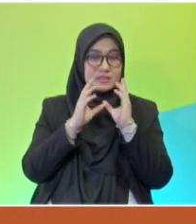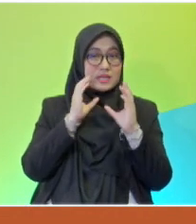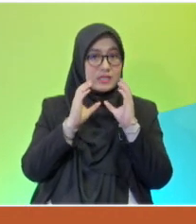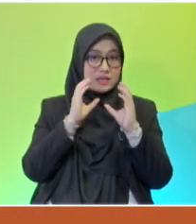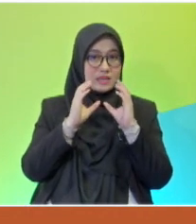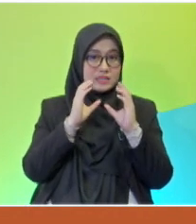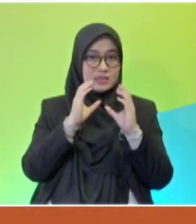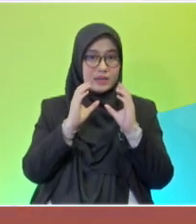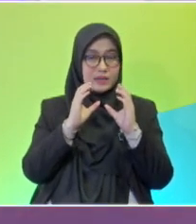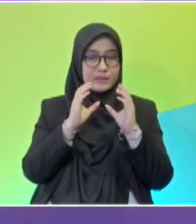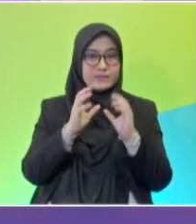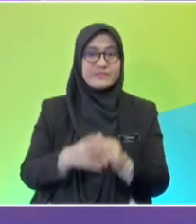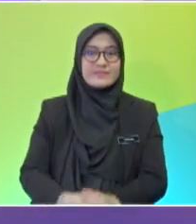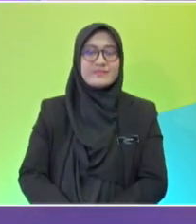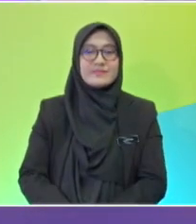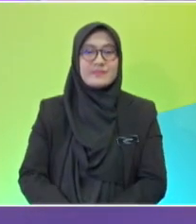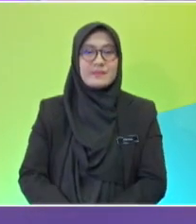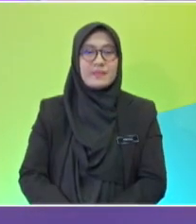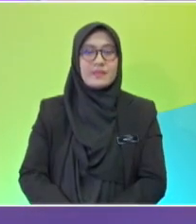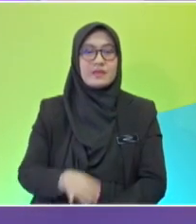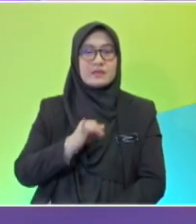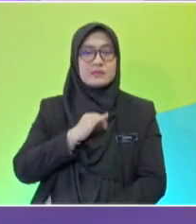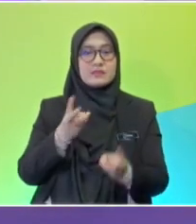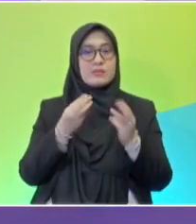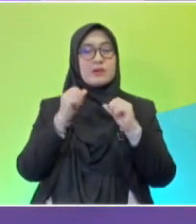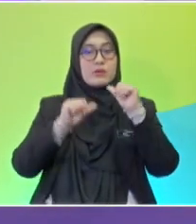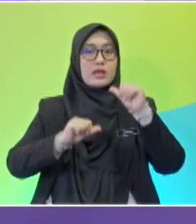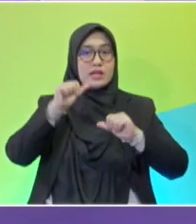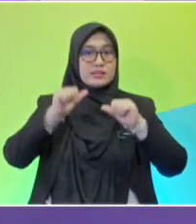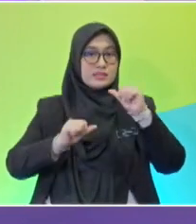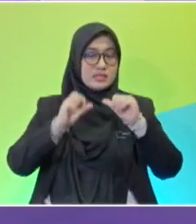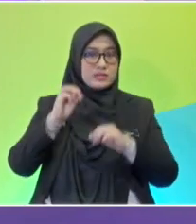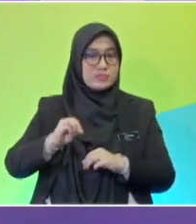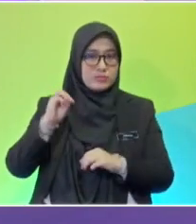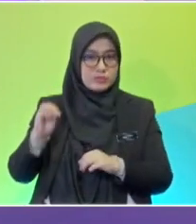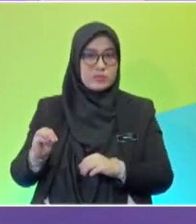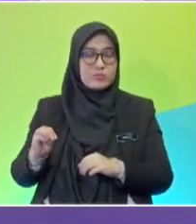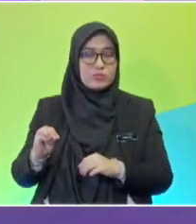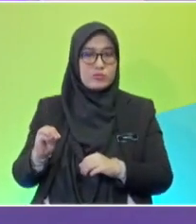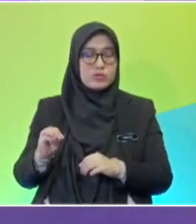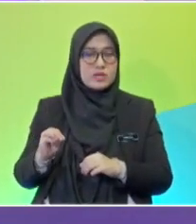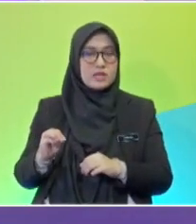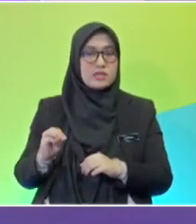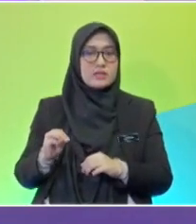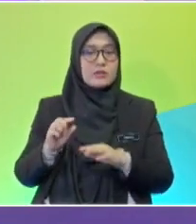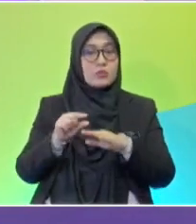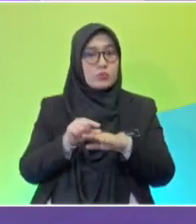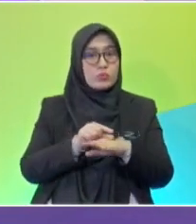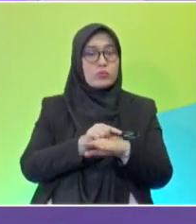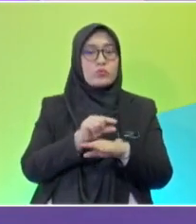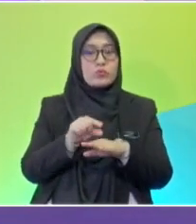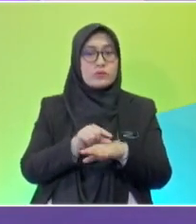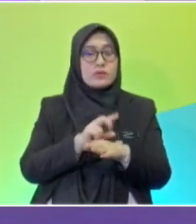that, oh, I will want to assess a few of my pupils, especially if you think there are more